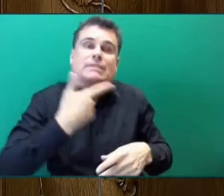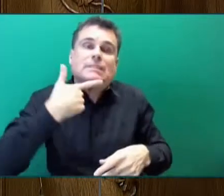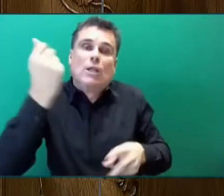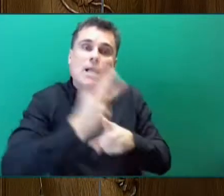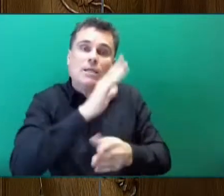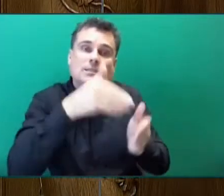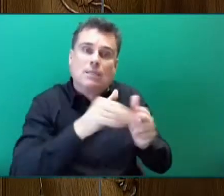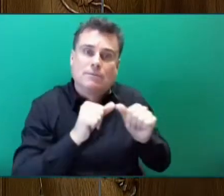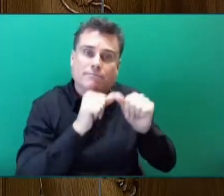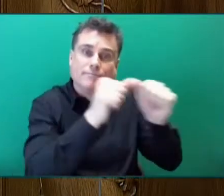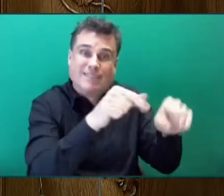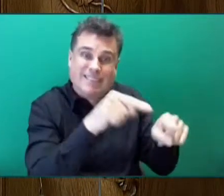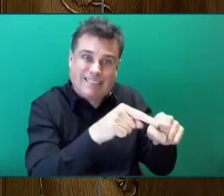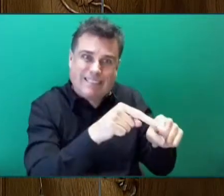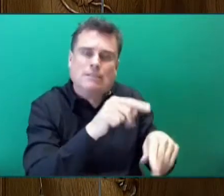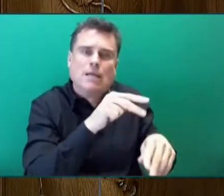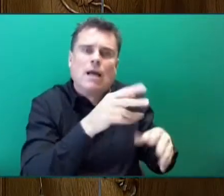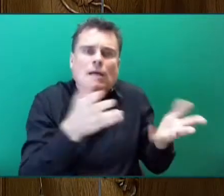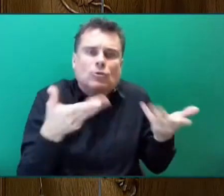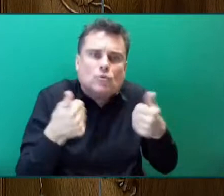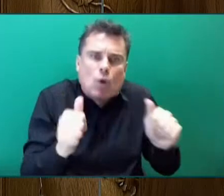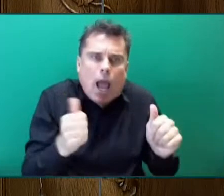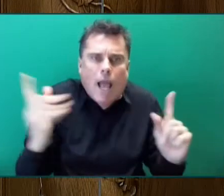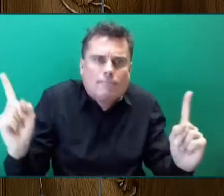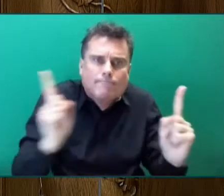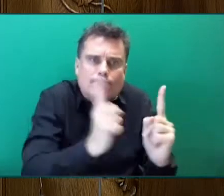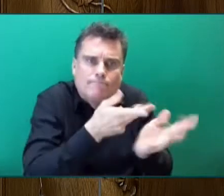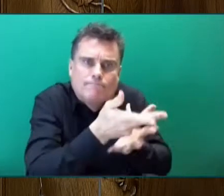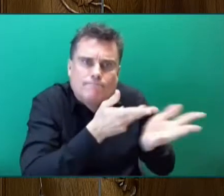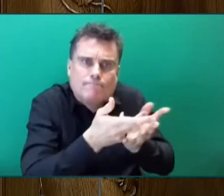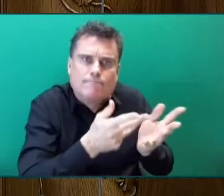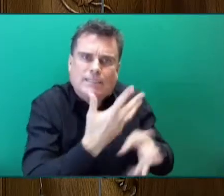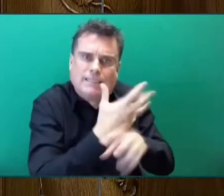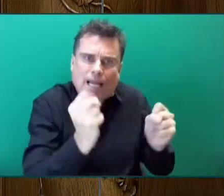remote communities. Postponed